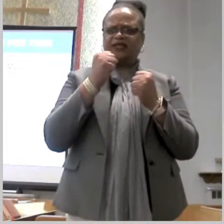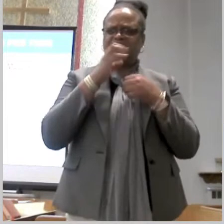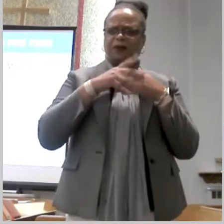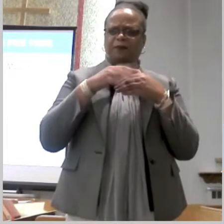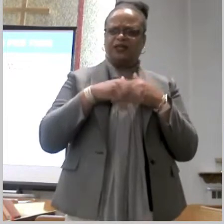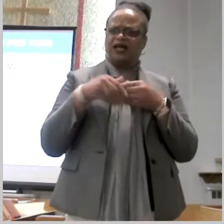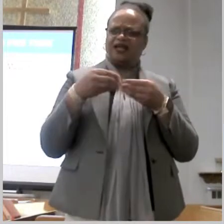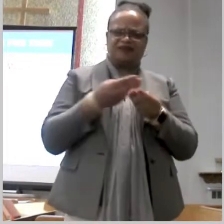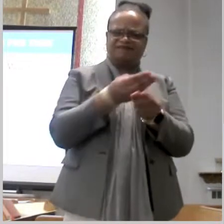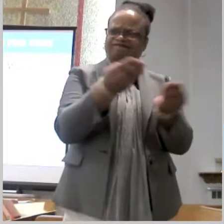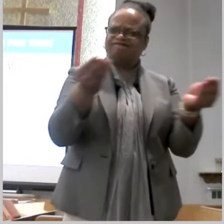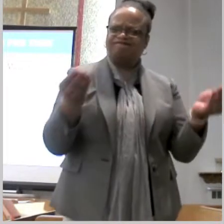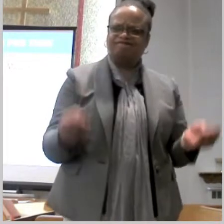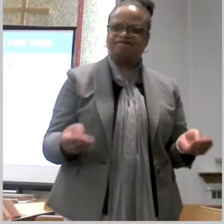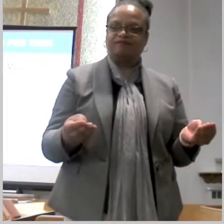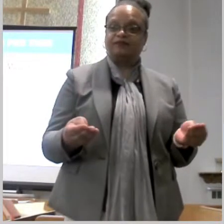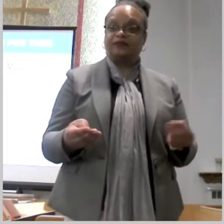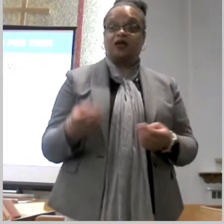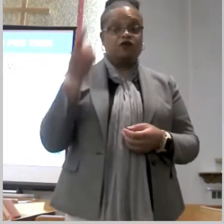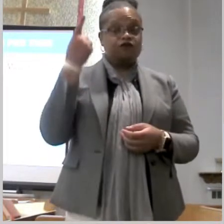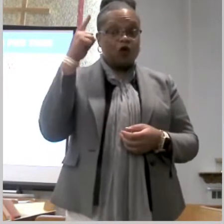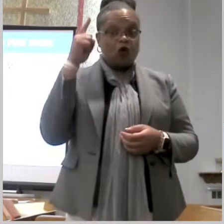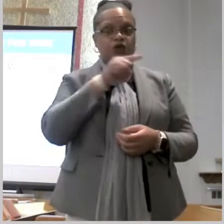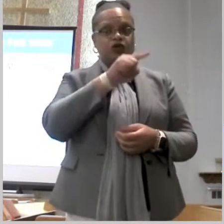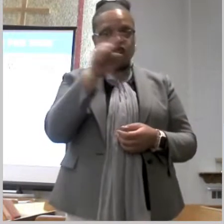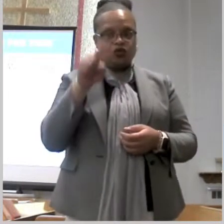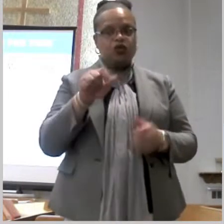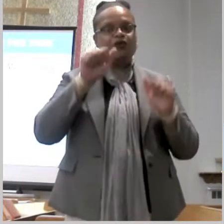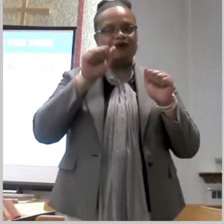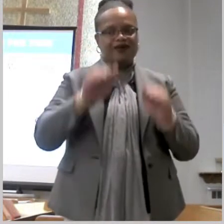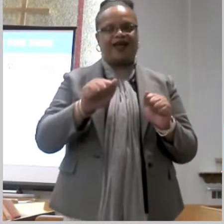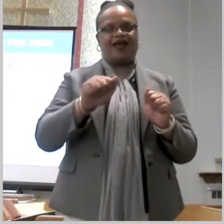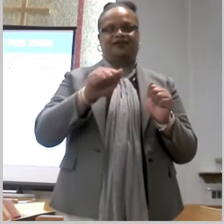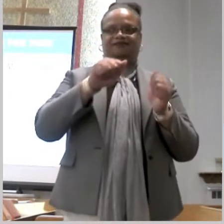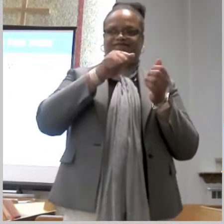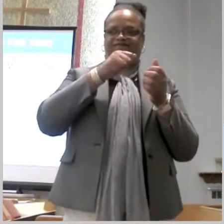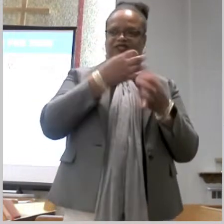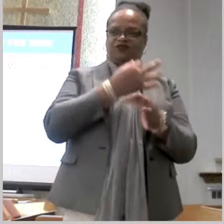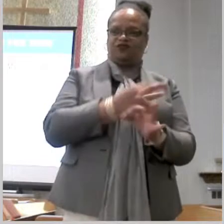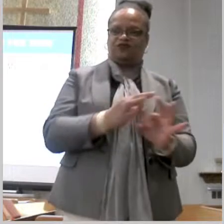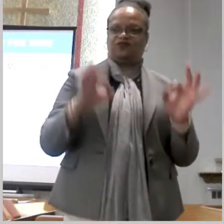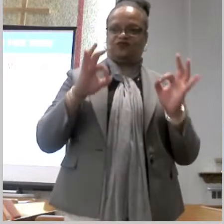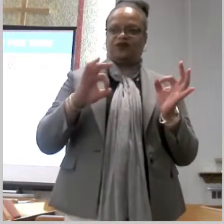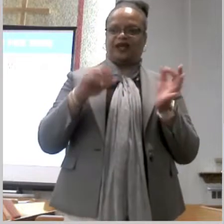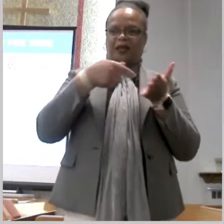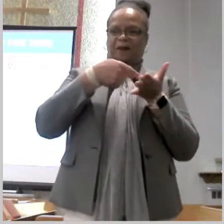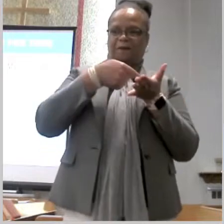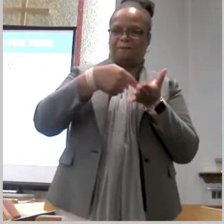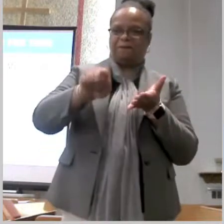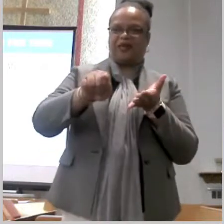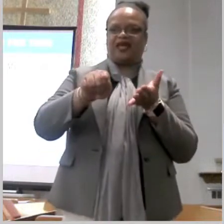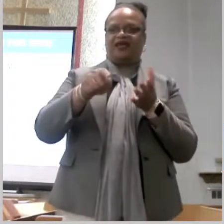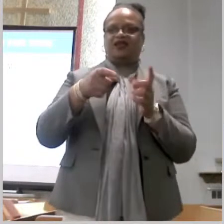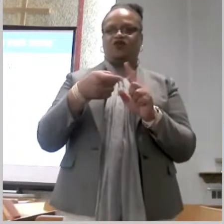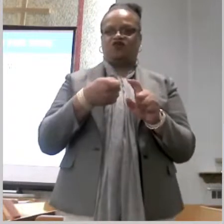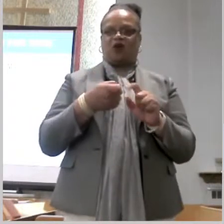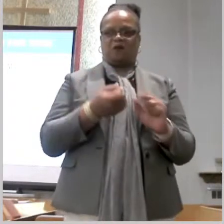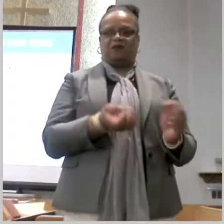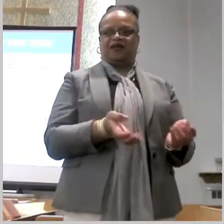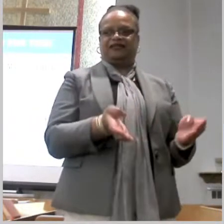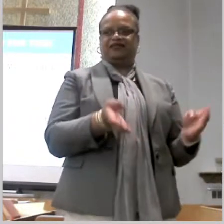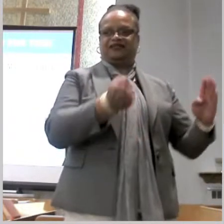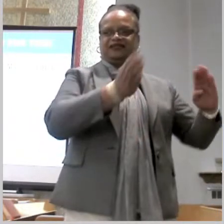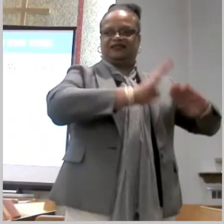precious blood I shed, that thou might ransom me